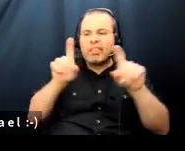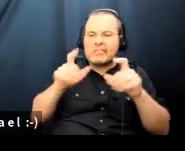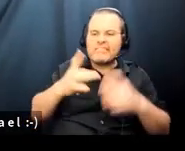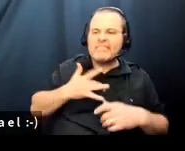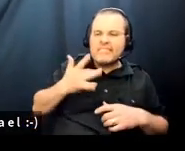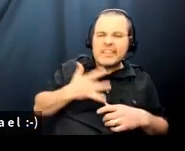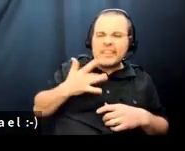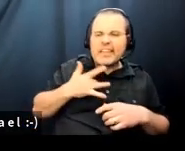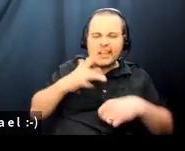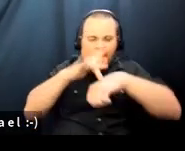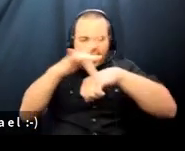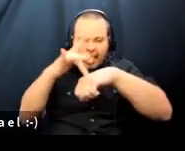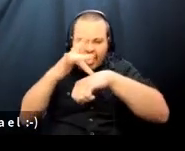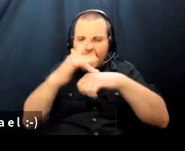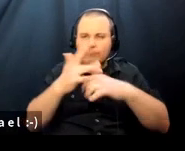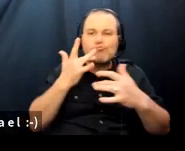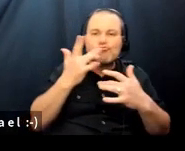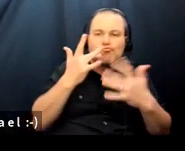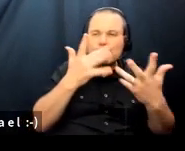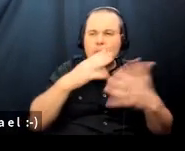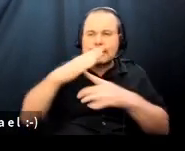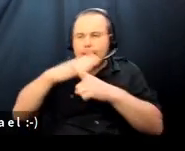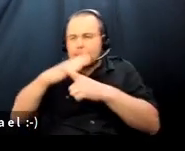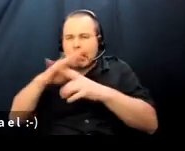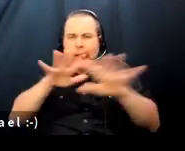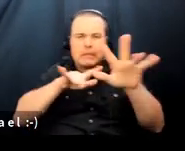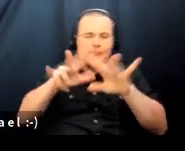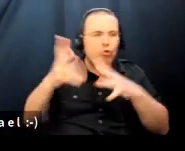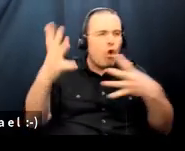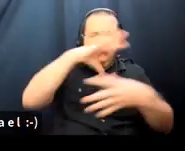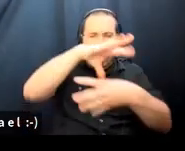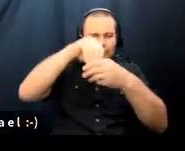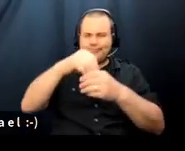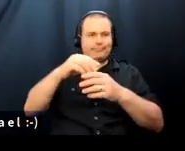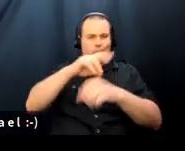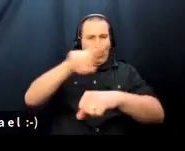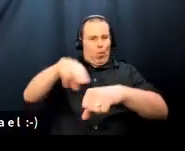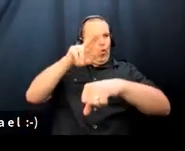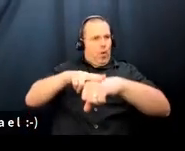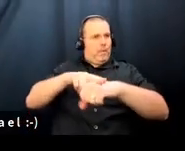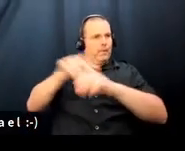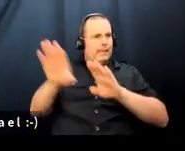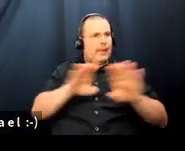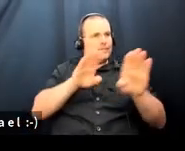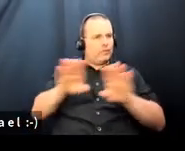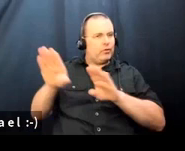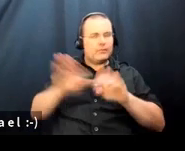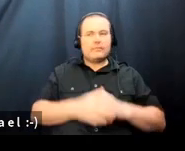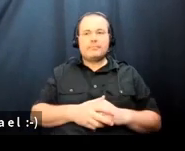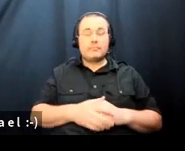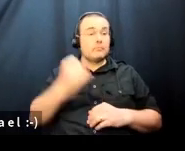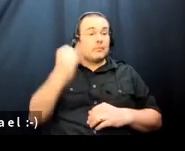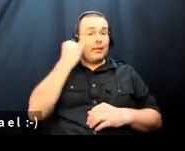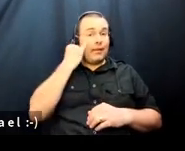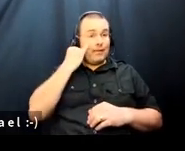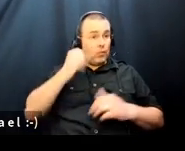taste, because of course everything goes to their mouth. All of that is normal behavior. And unfortunately, if we live long enough